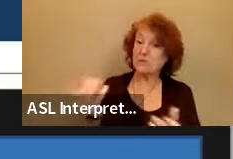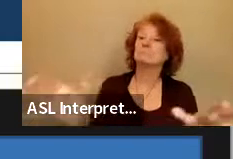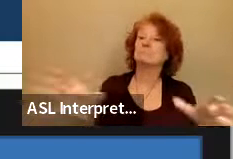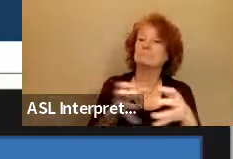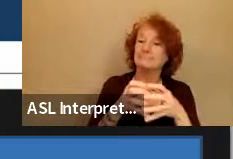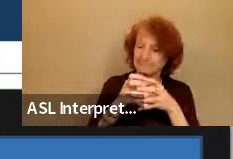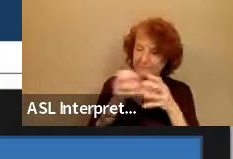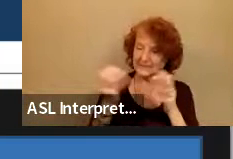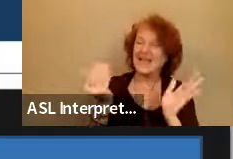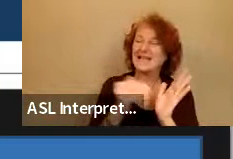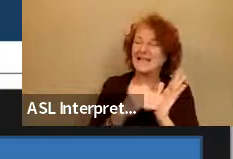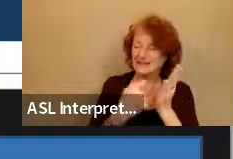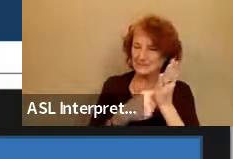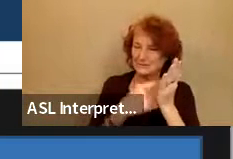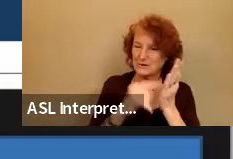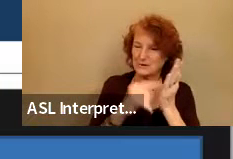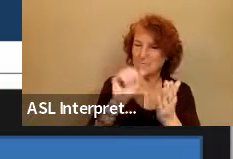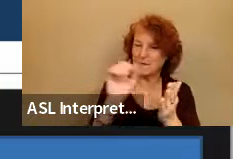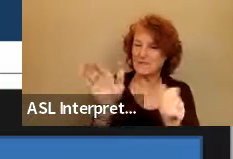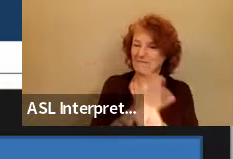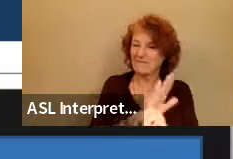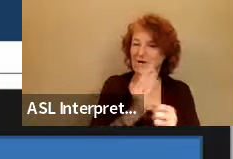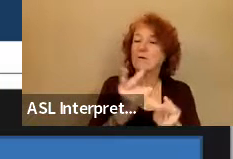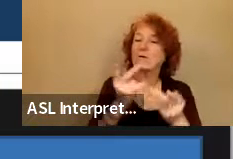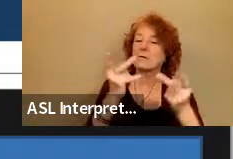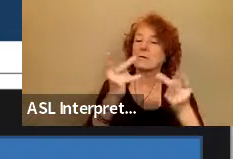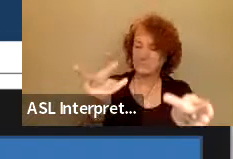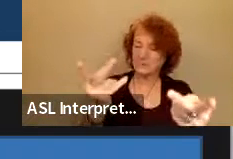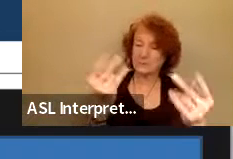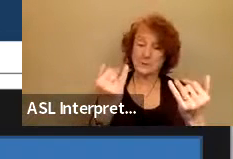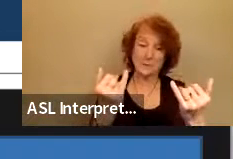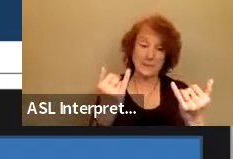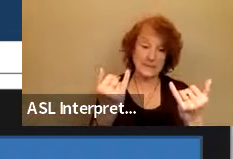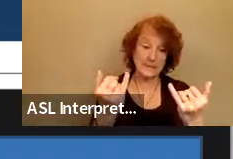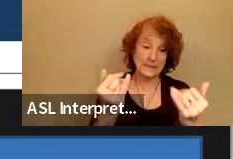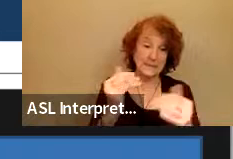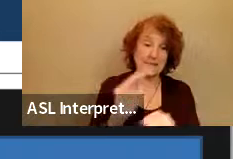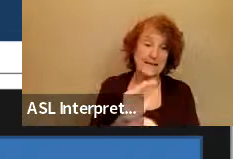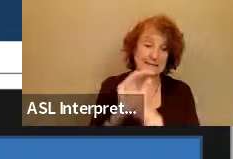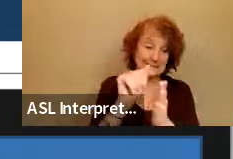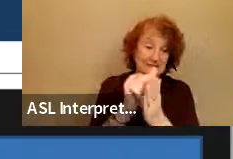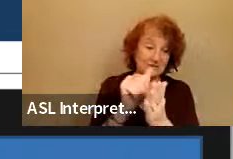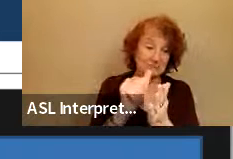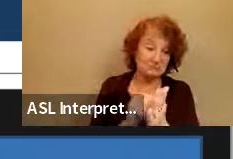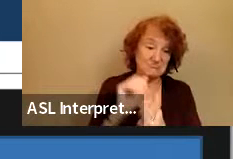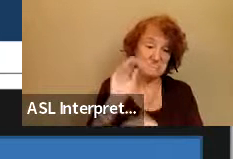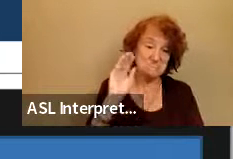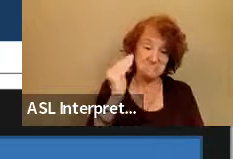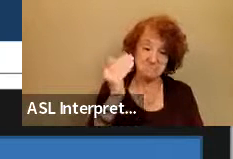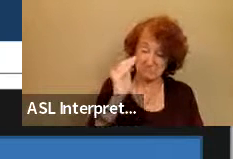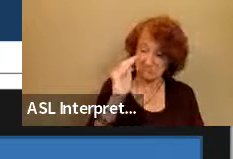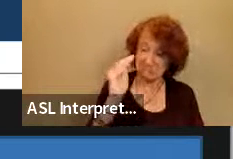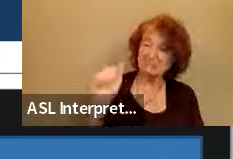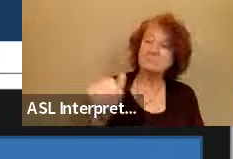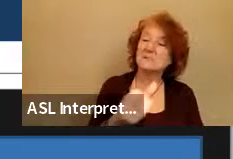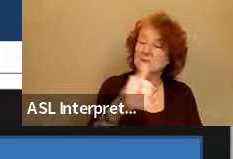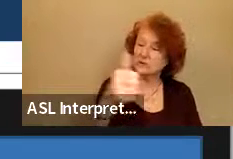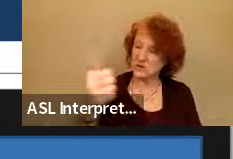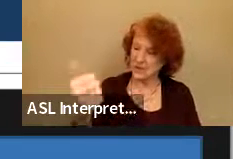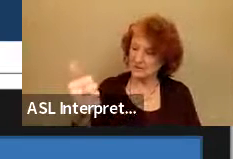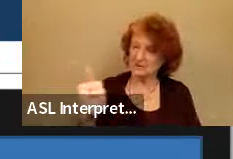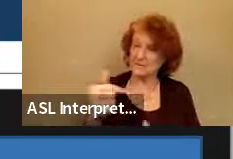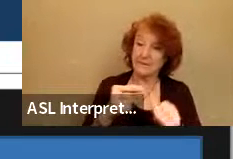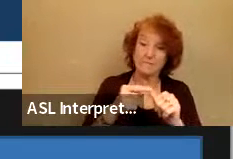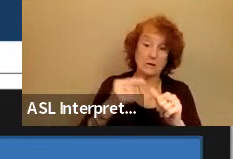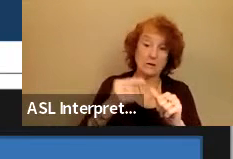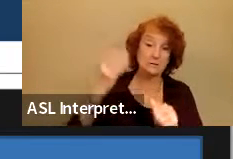So for tonight's agenda, it's very similar to other ones that we have done in the past. We will start with a presentation and